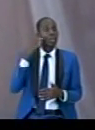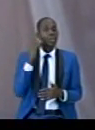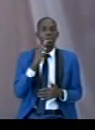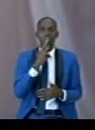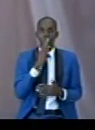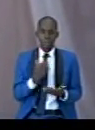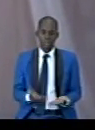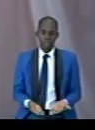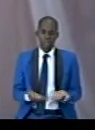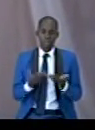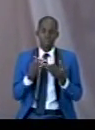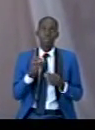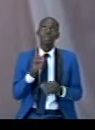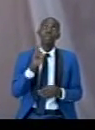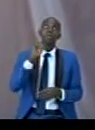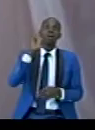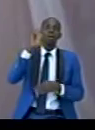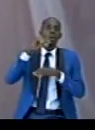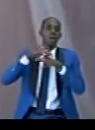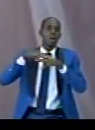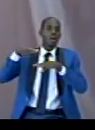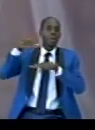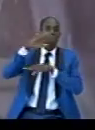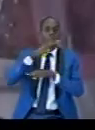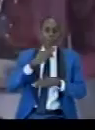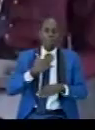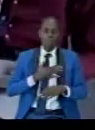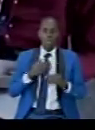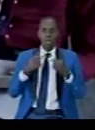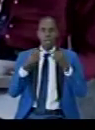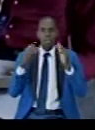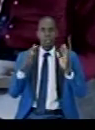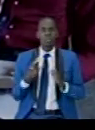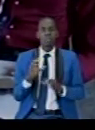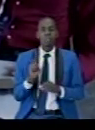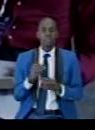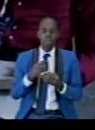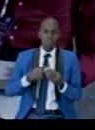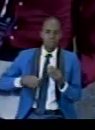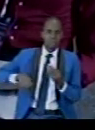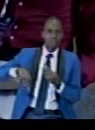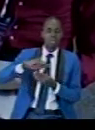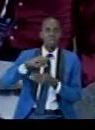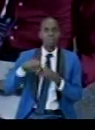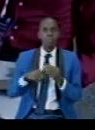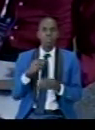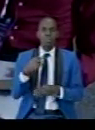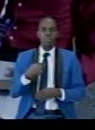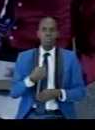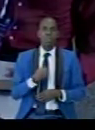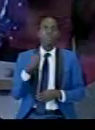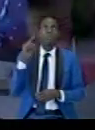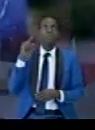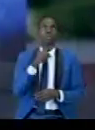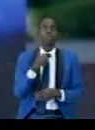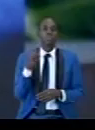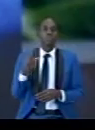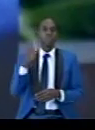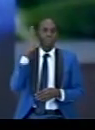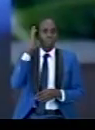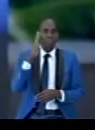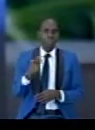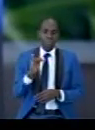lifted up above mine enemies round about me. Therefore will